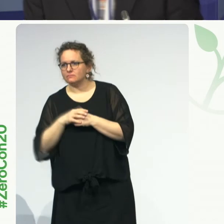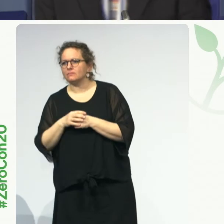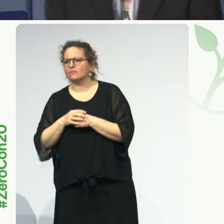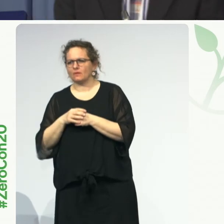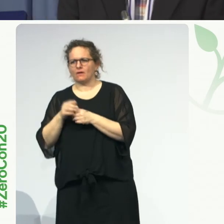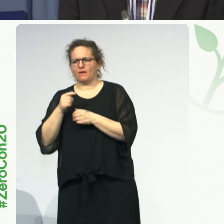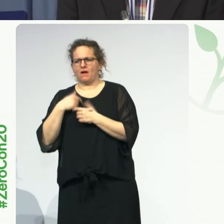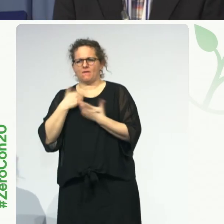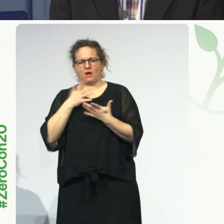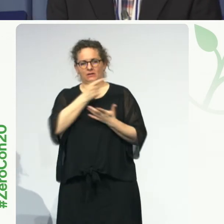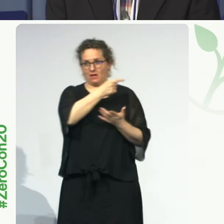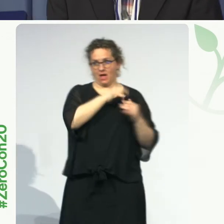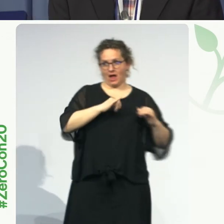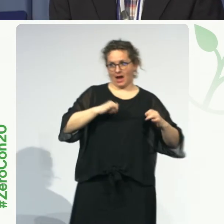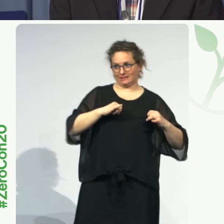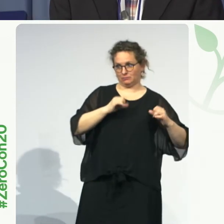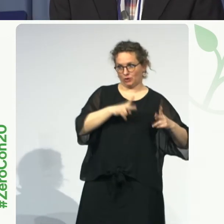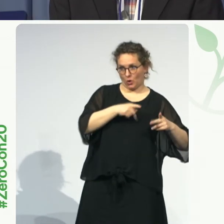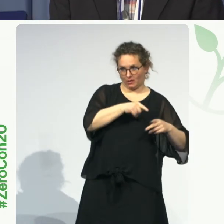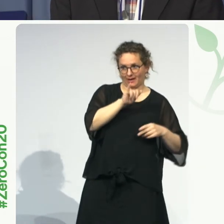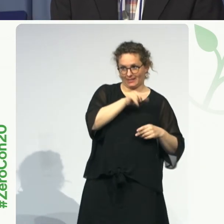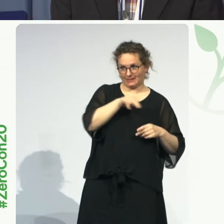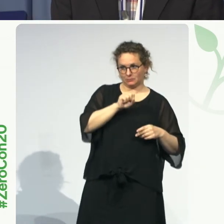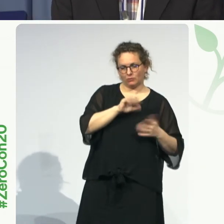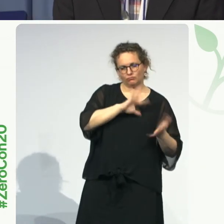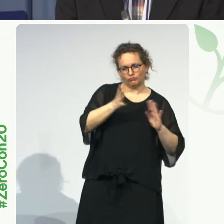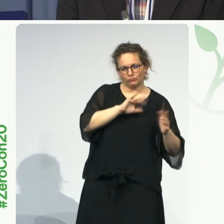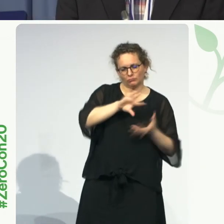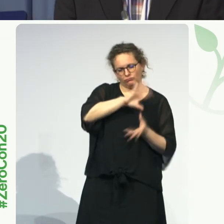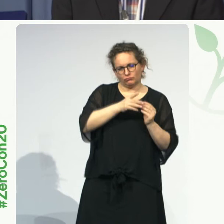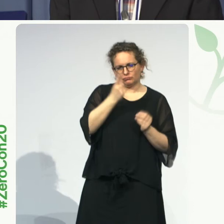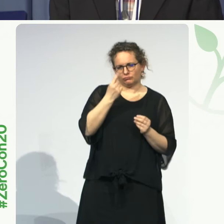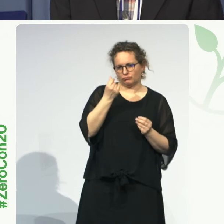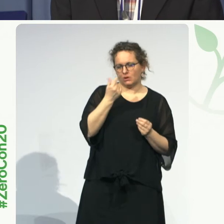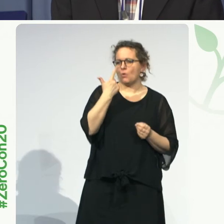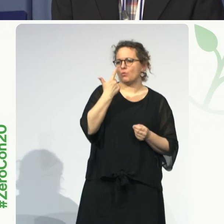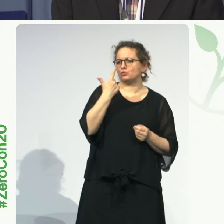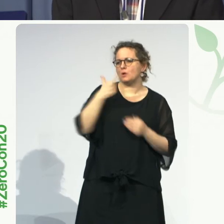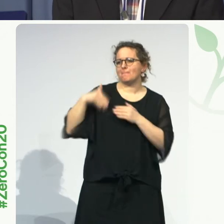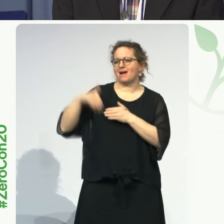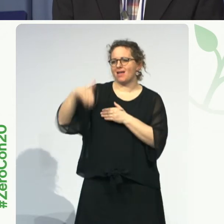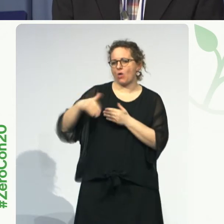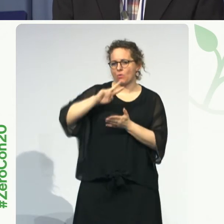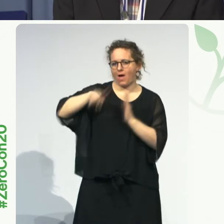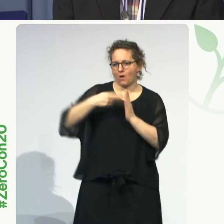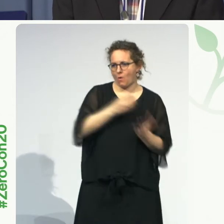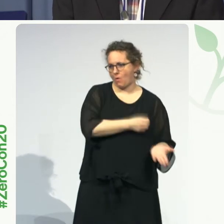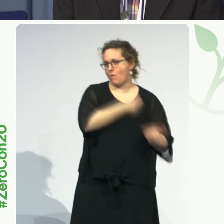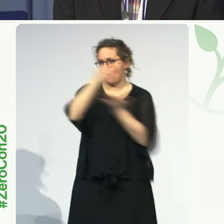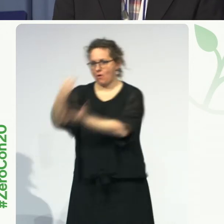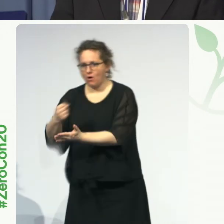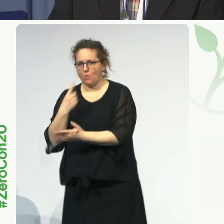euros in the year 2019. We have 280 local full-time employees in